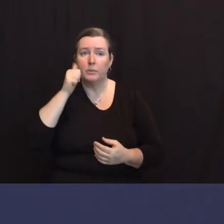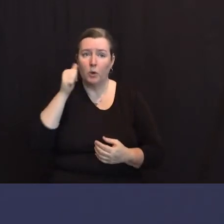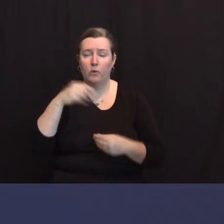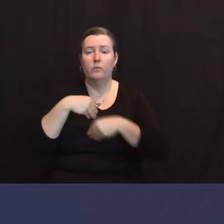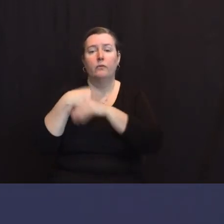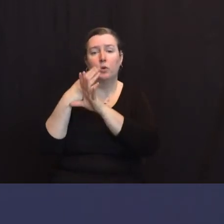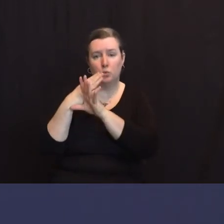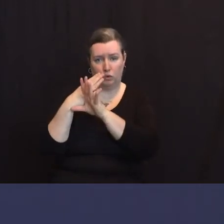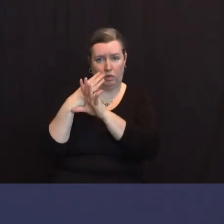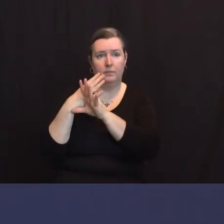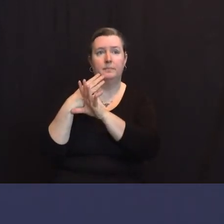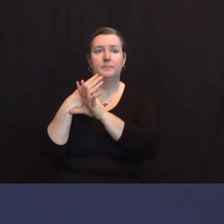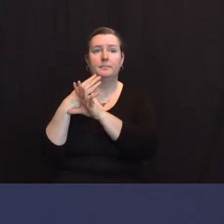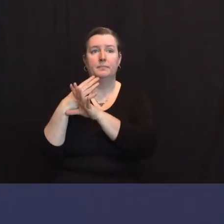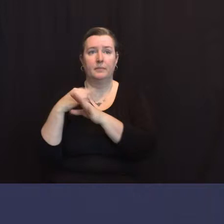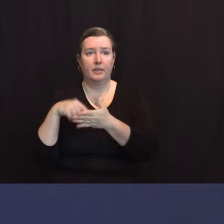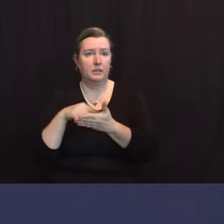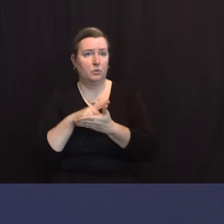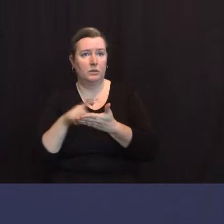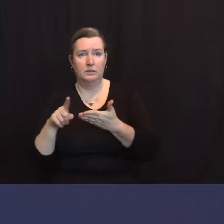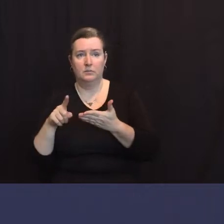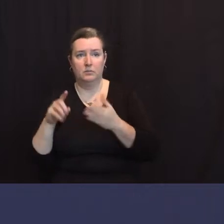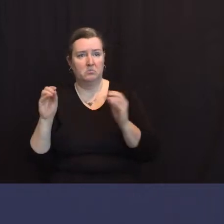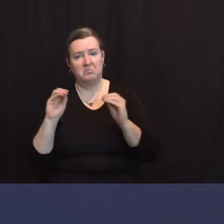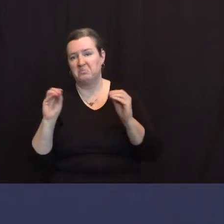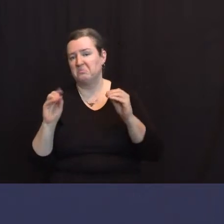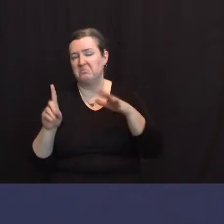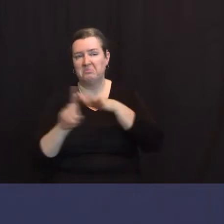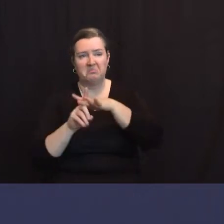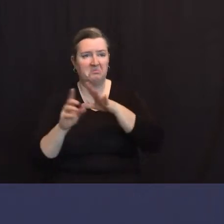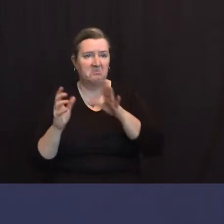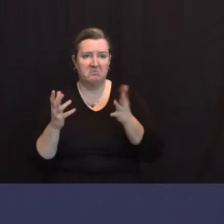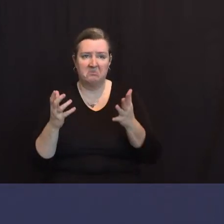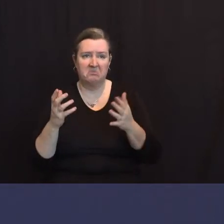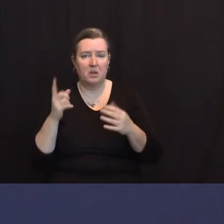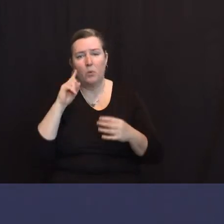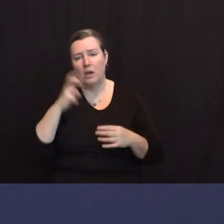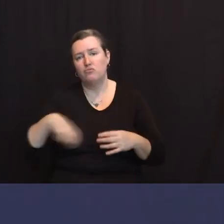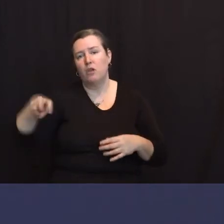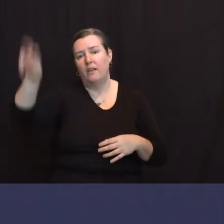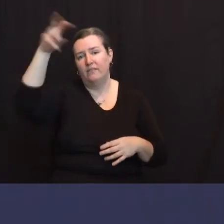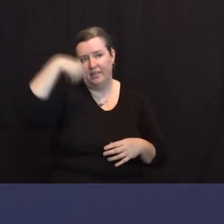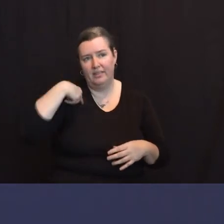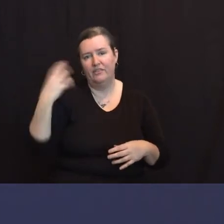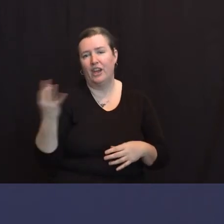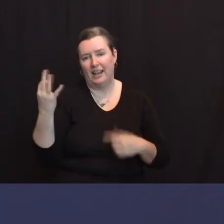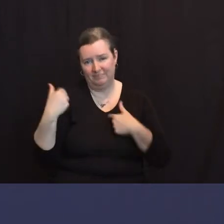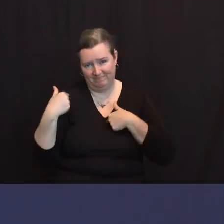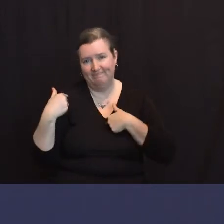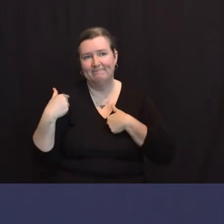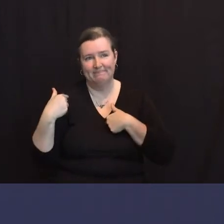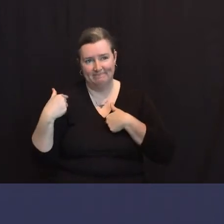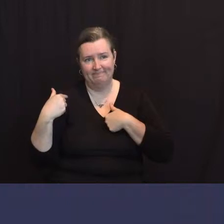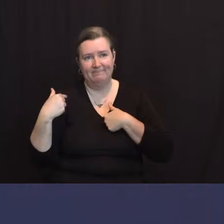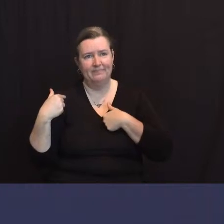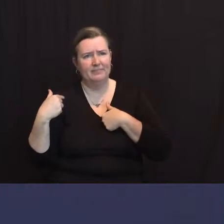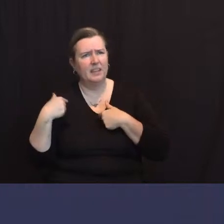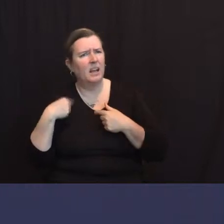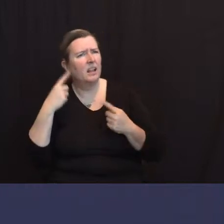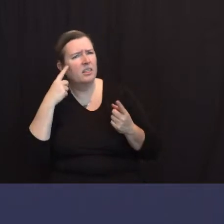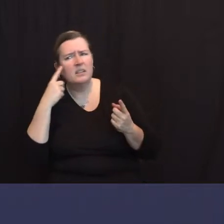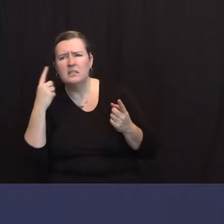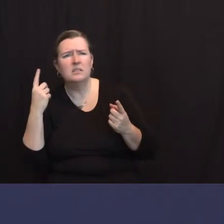road on Friday, so we will not be here at 1 o'clock on Friday. We will be on the road. I think you were on the road this morning, weren't you? Were you and Elizabeth